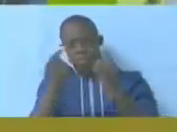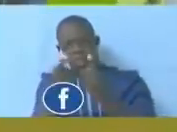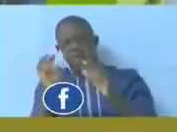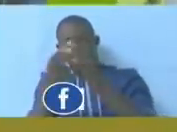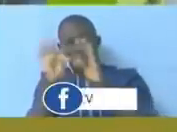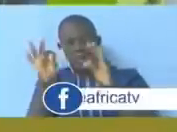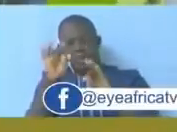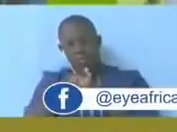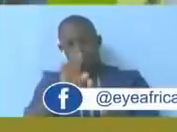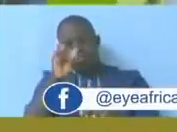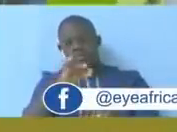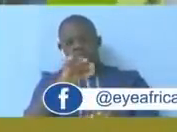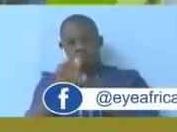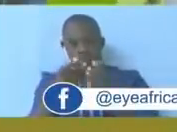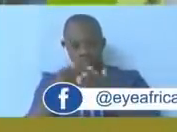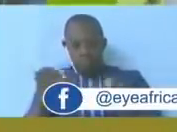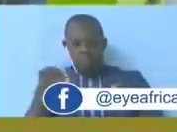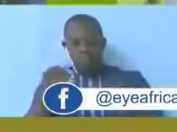We